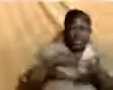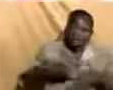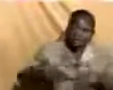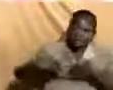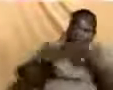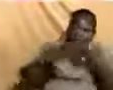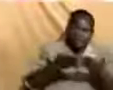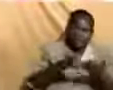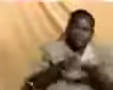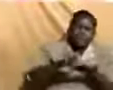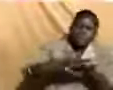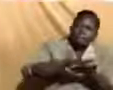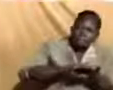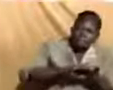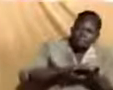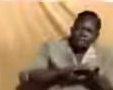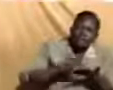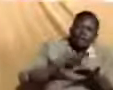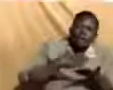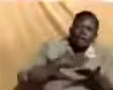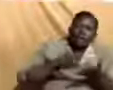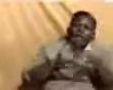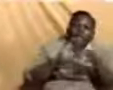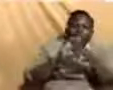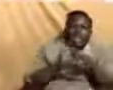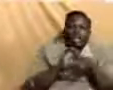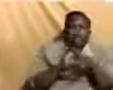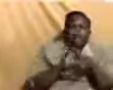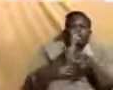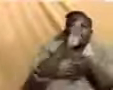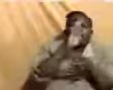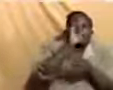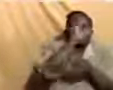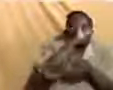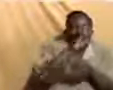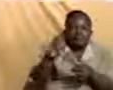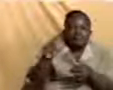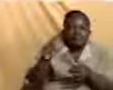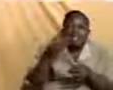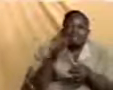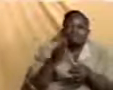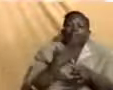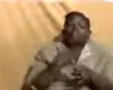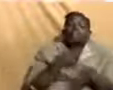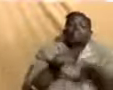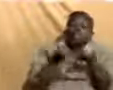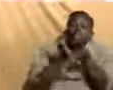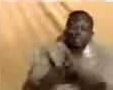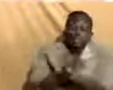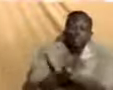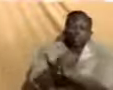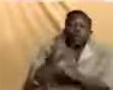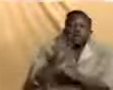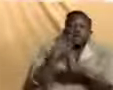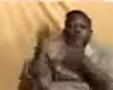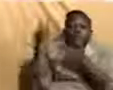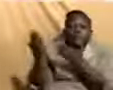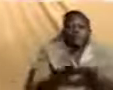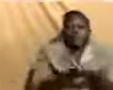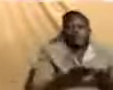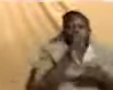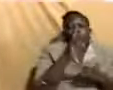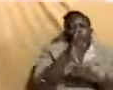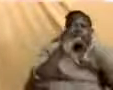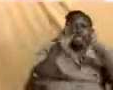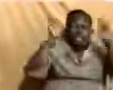to forestall the culture of hyper-amendability of this Constitution is that if you want to amend it, you can only bring one issue at a time.